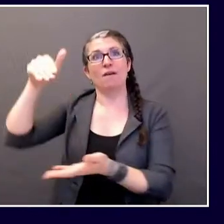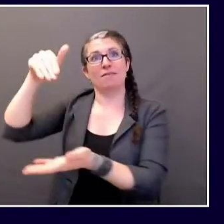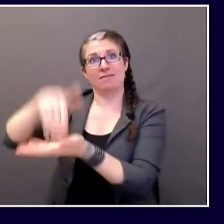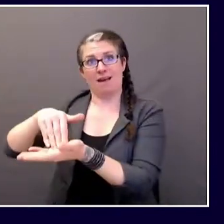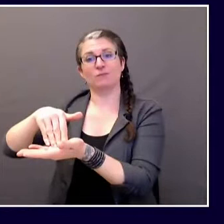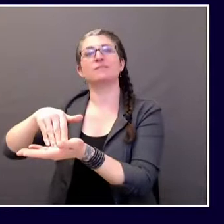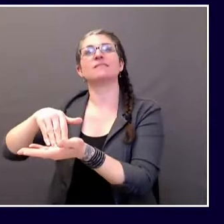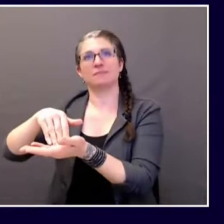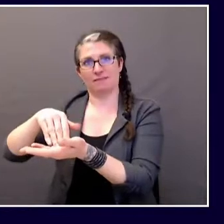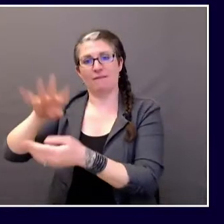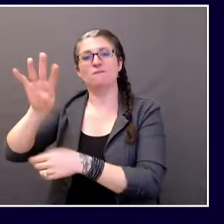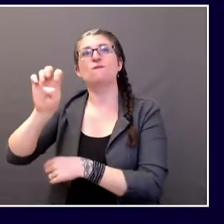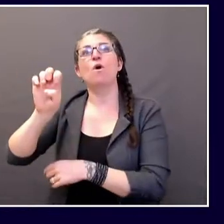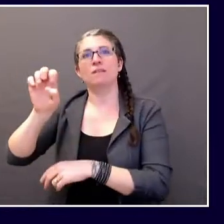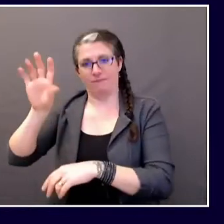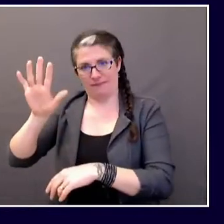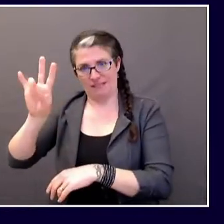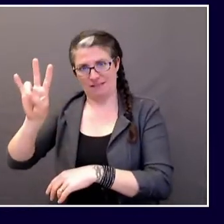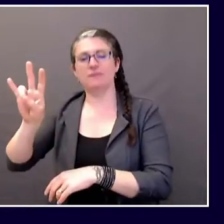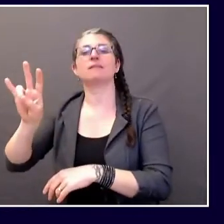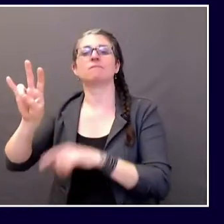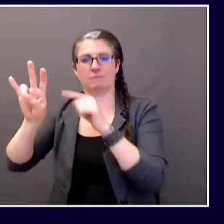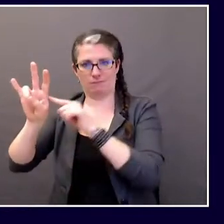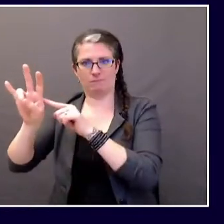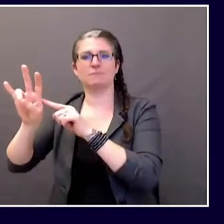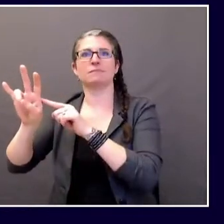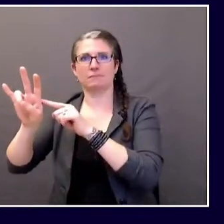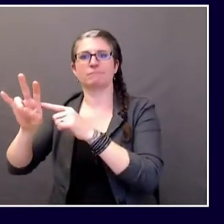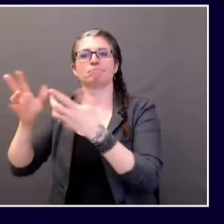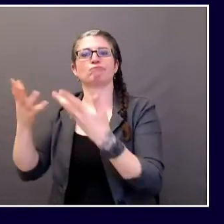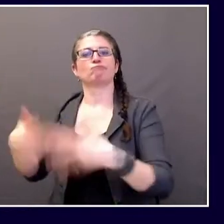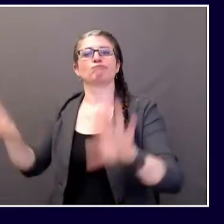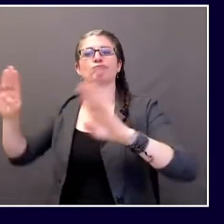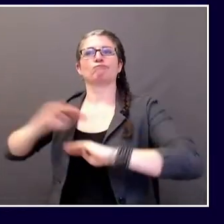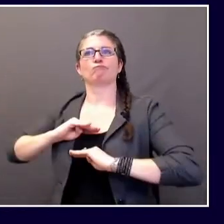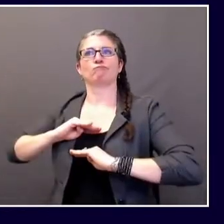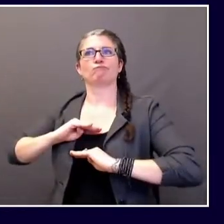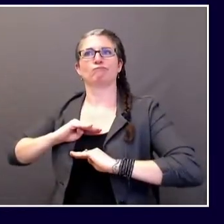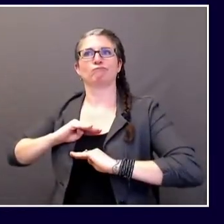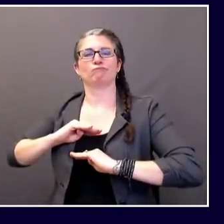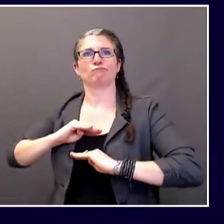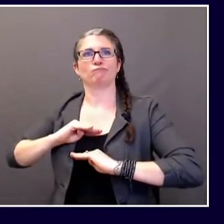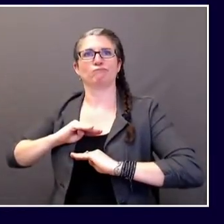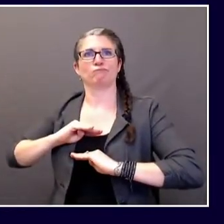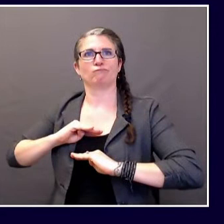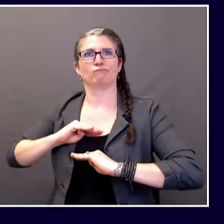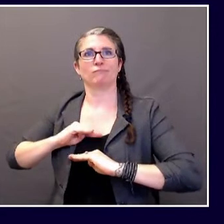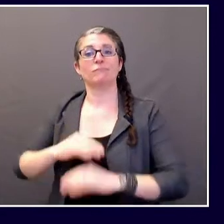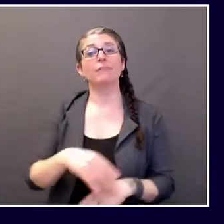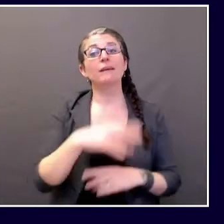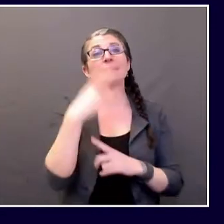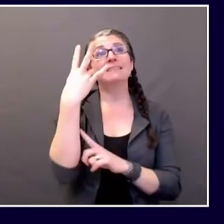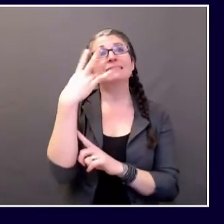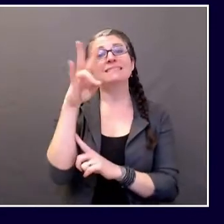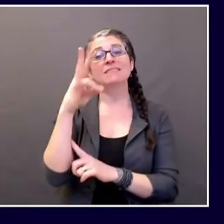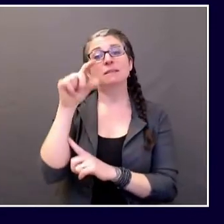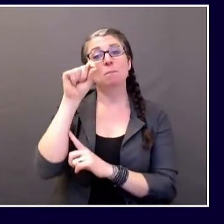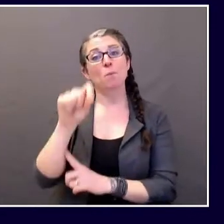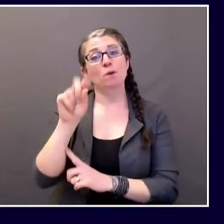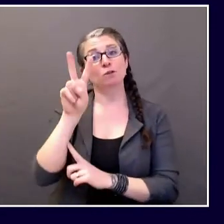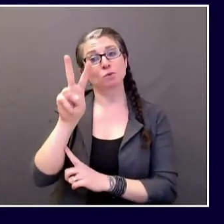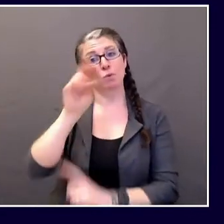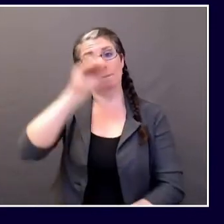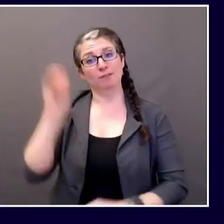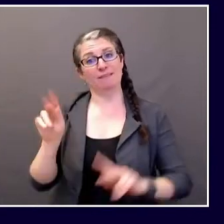17.2% of Mainers had received at least their first dose of COVID vaccine, and about 9.25% of Mainers had